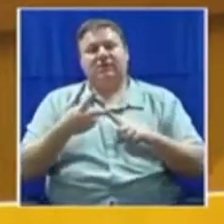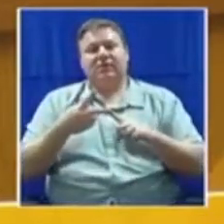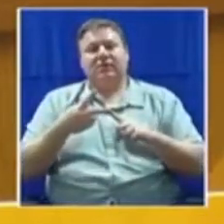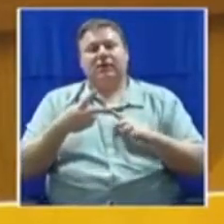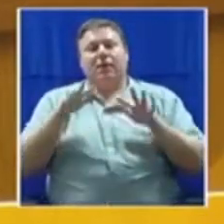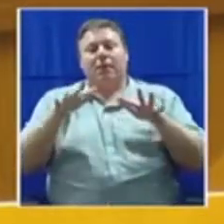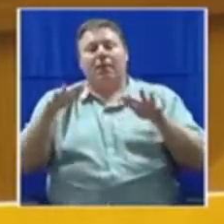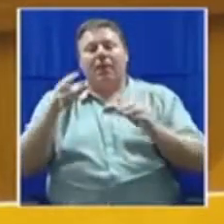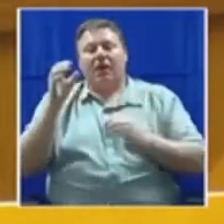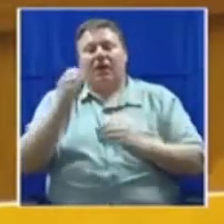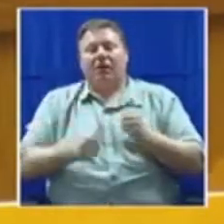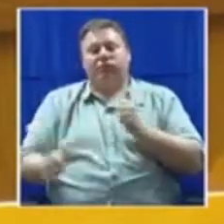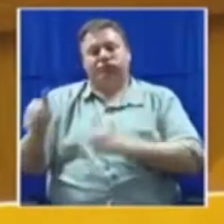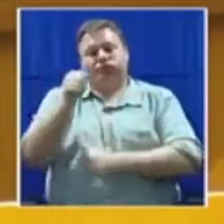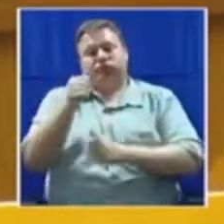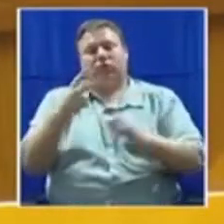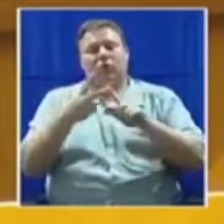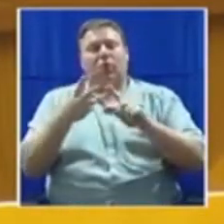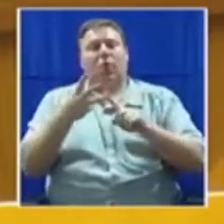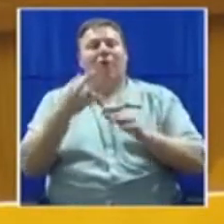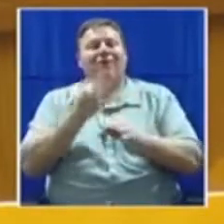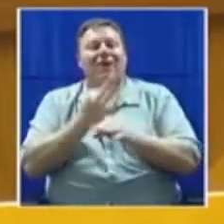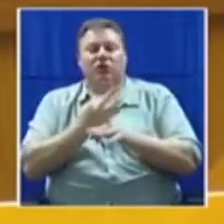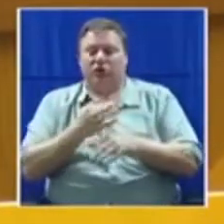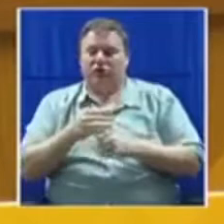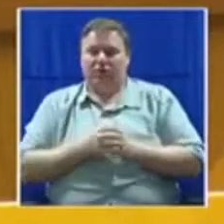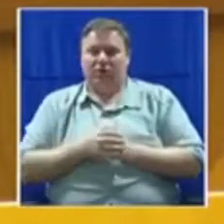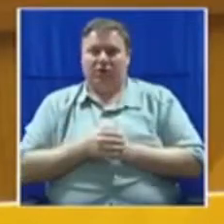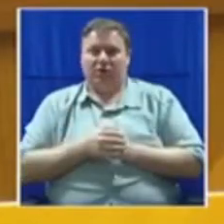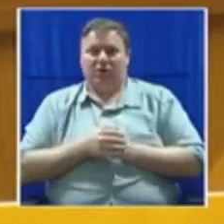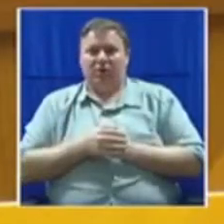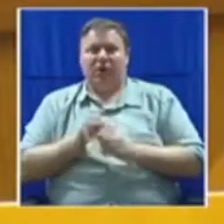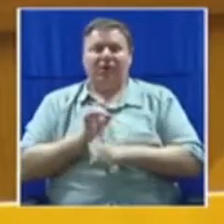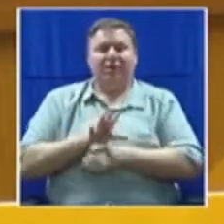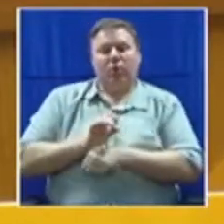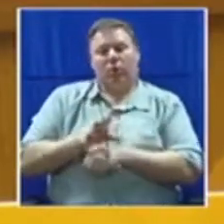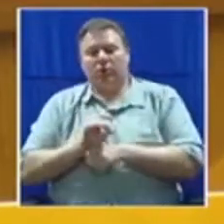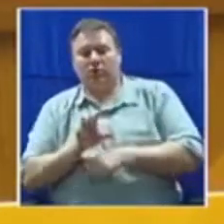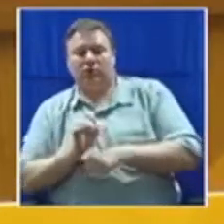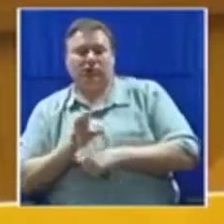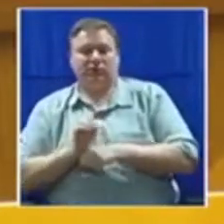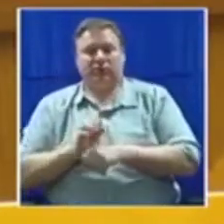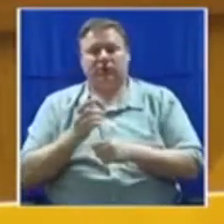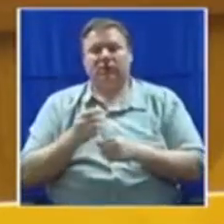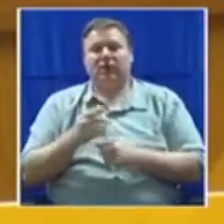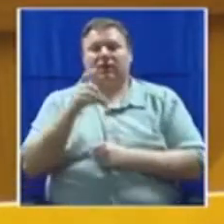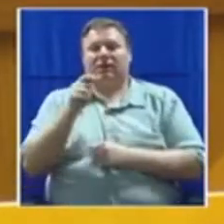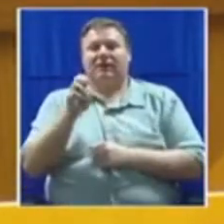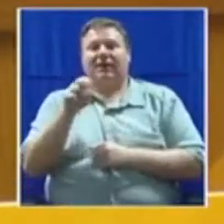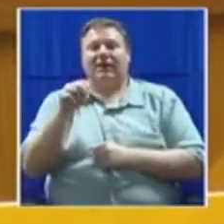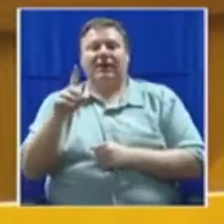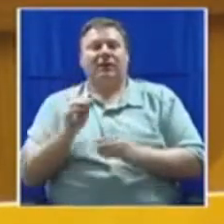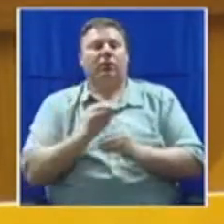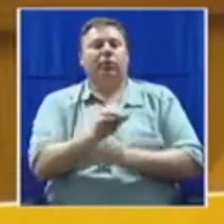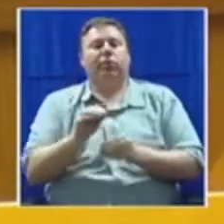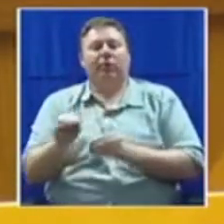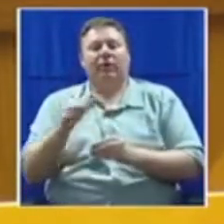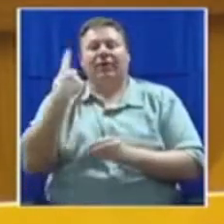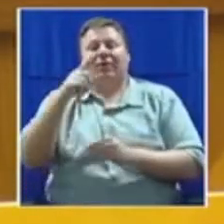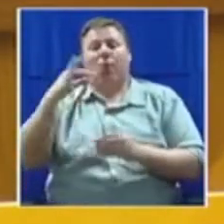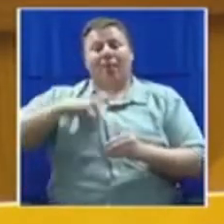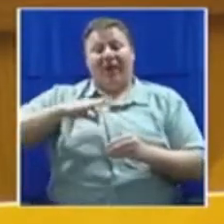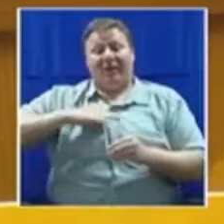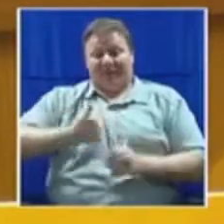any organ of state influenced the awarding of tenders to benefit themselves, their families,